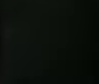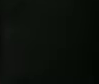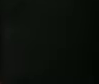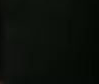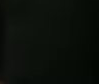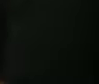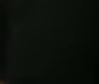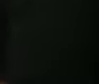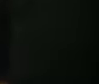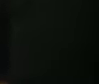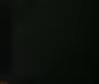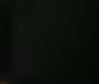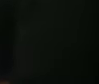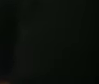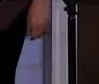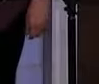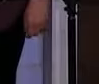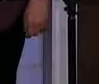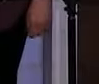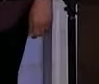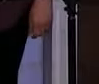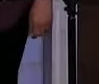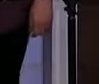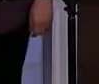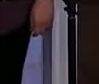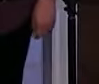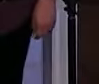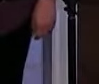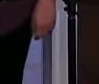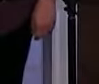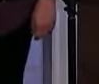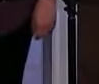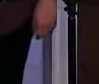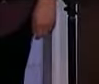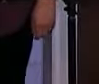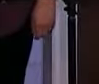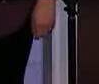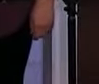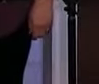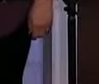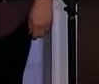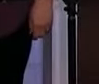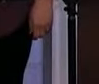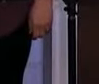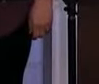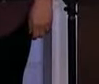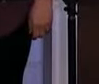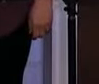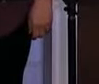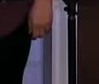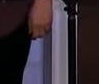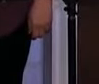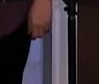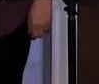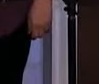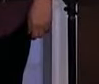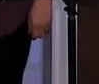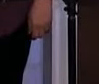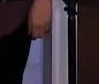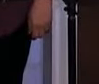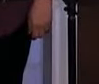They're asking for Martina. Nobody knows I'm here, I swear. Hello, this is Martina. Aunt